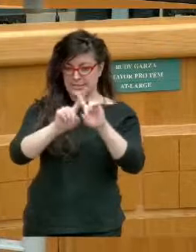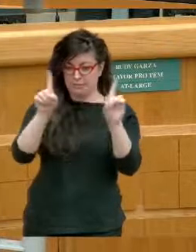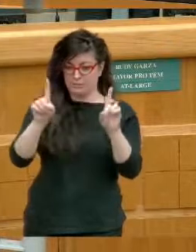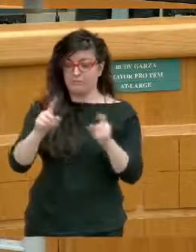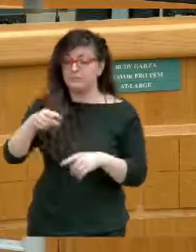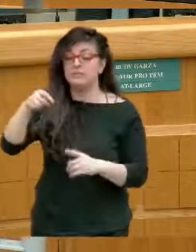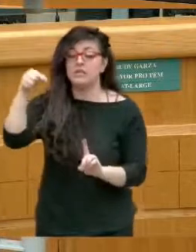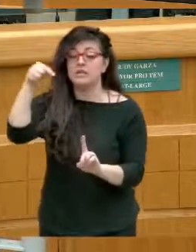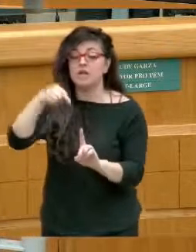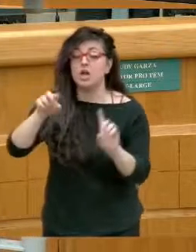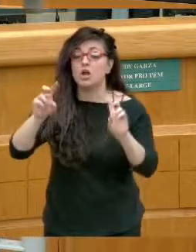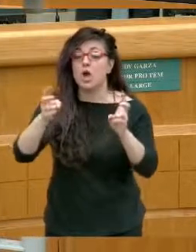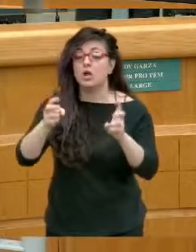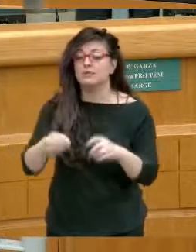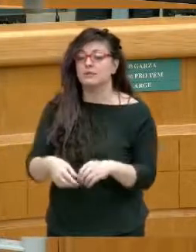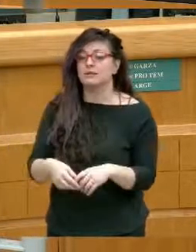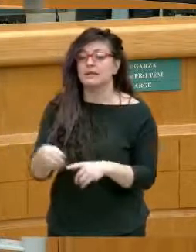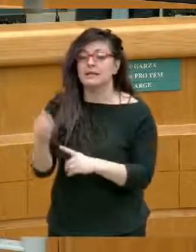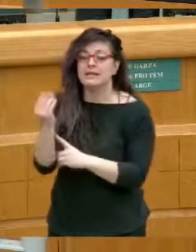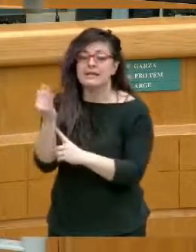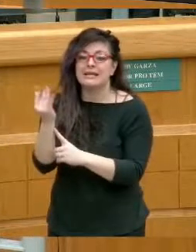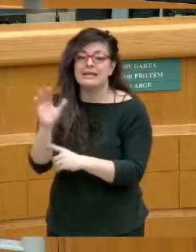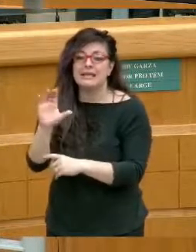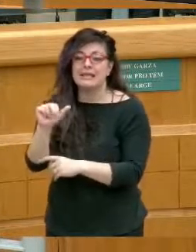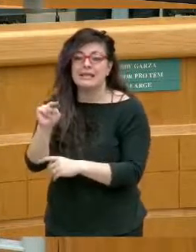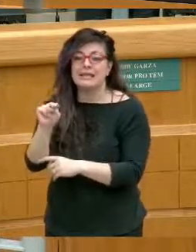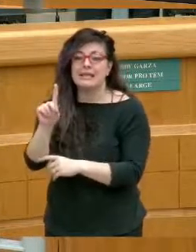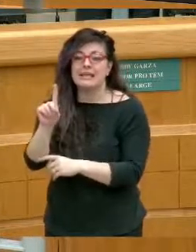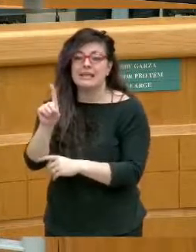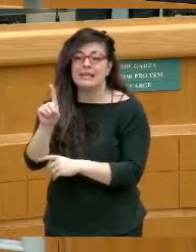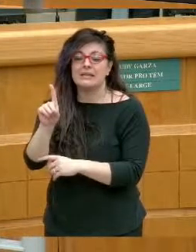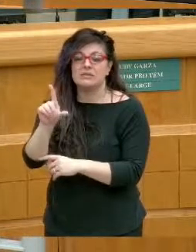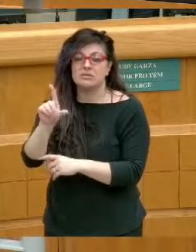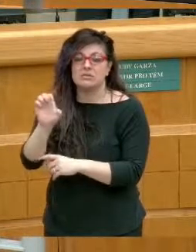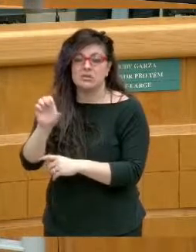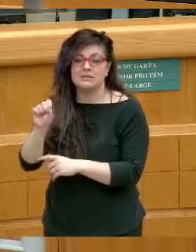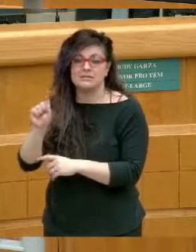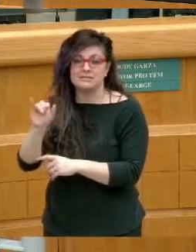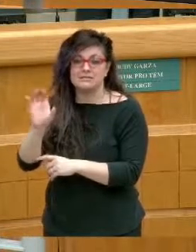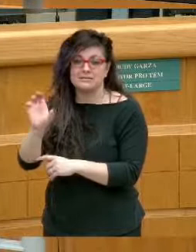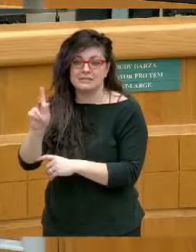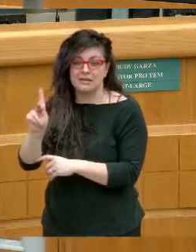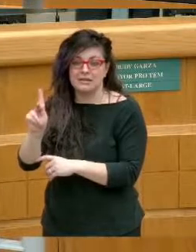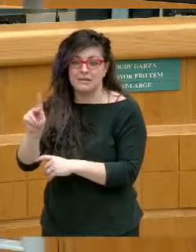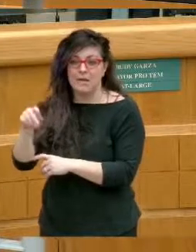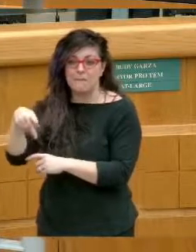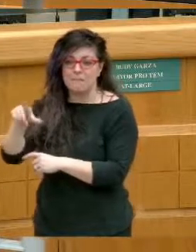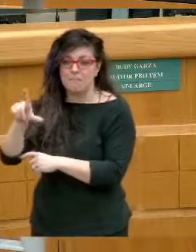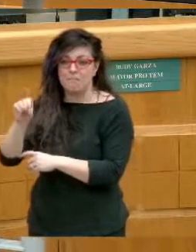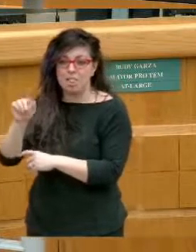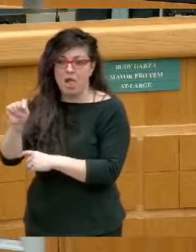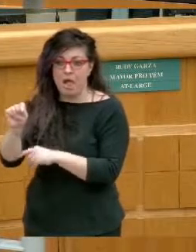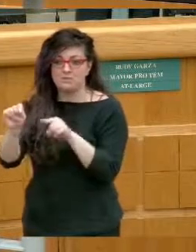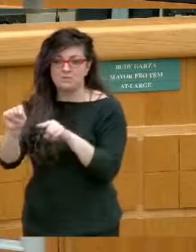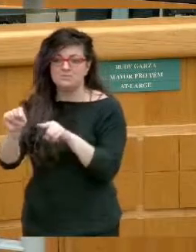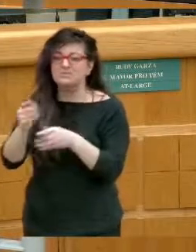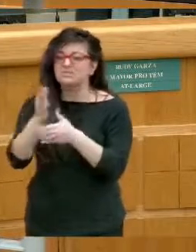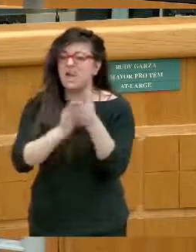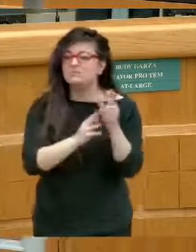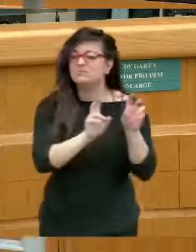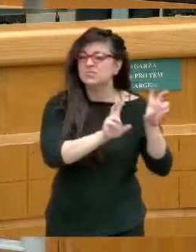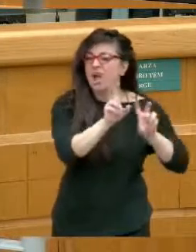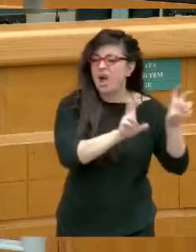candlestick plot. If you have stocks, you may have looked at some one time or another at your stock portfolio and seen a graph that might